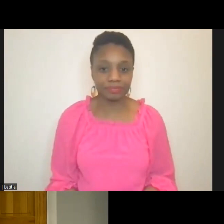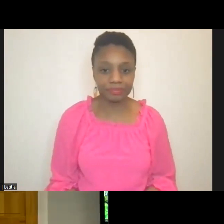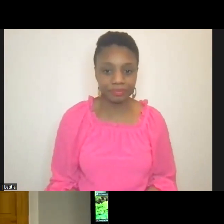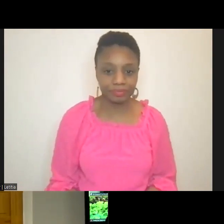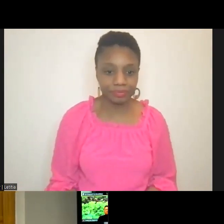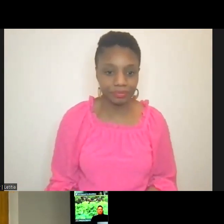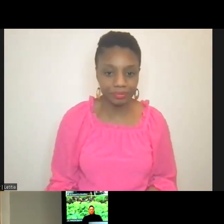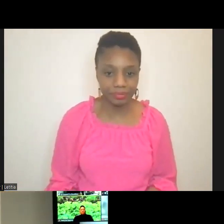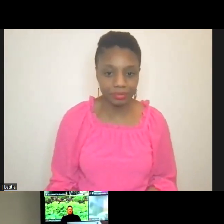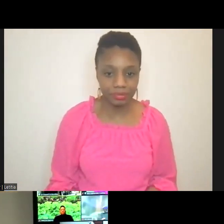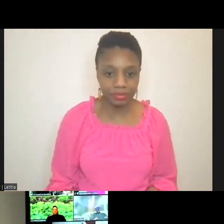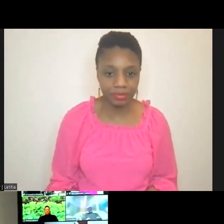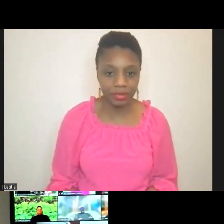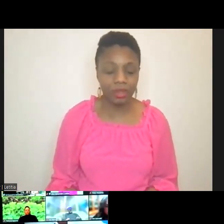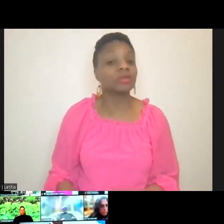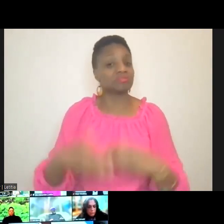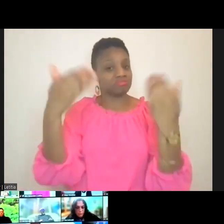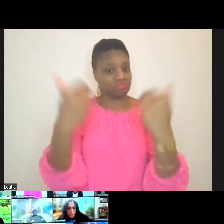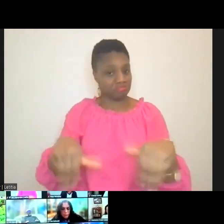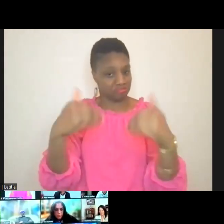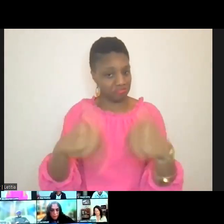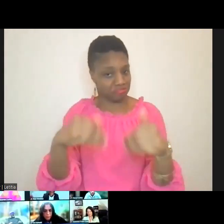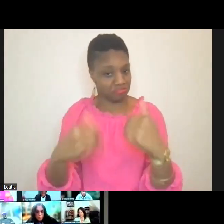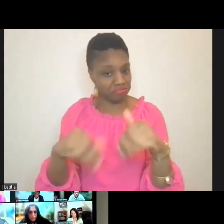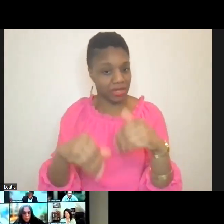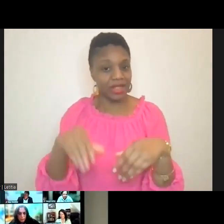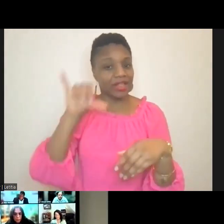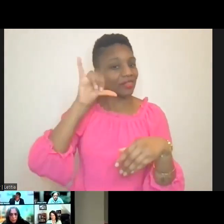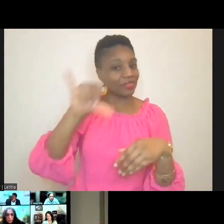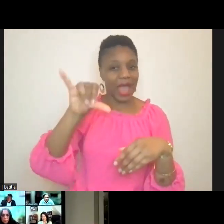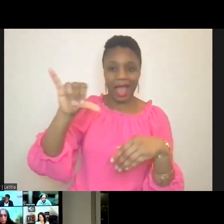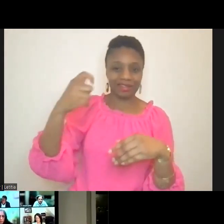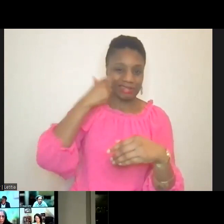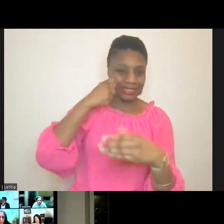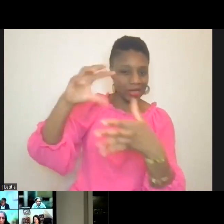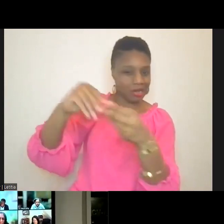someone who came to the meeting can also comment at the end of the meeting.